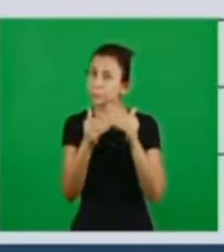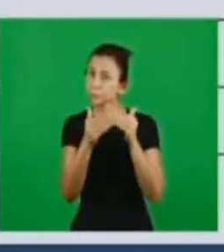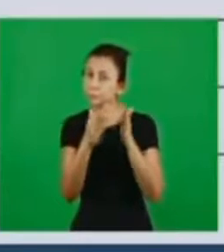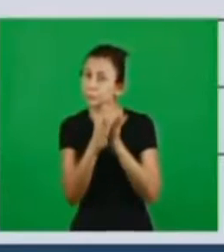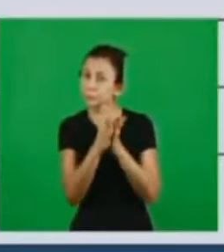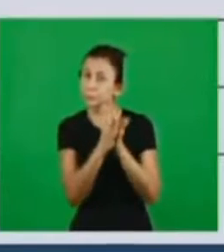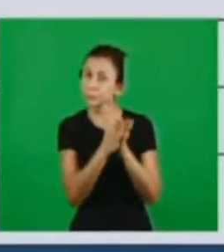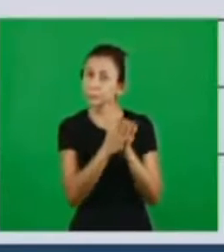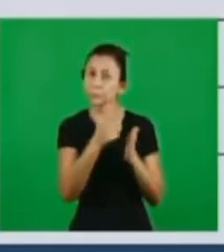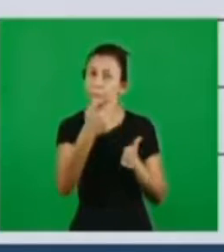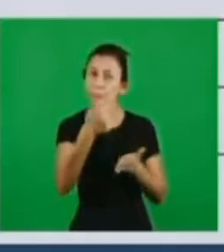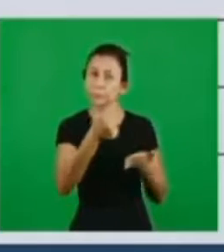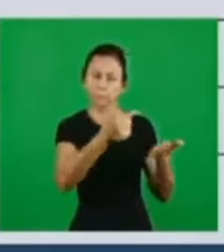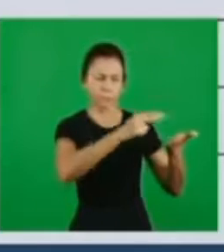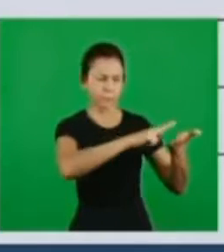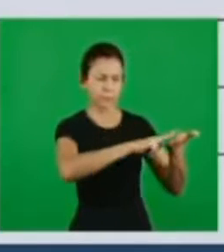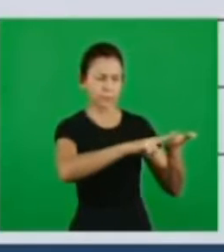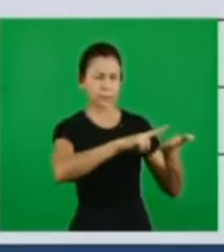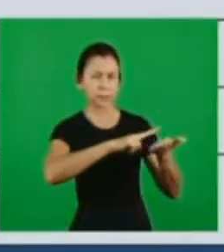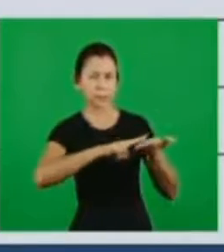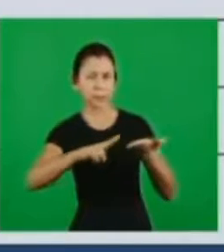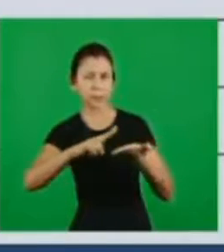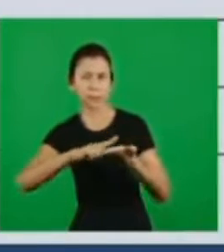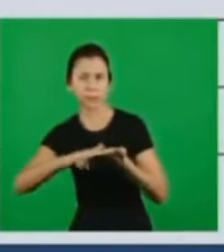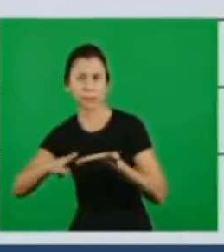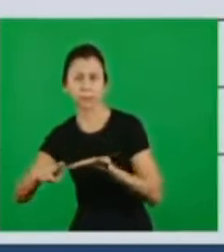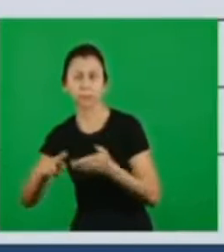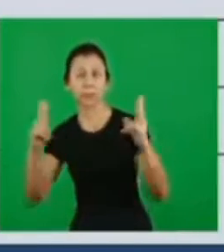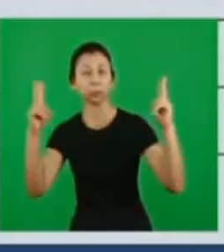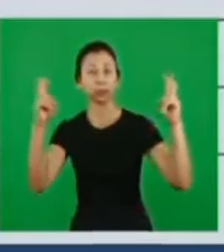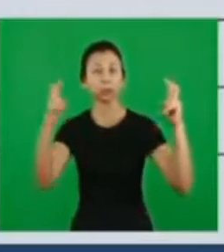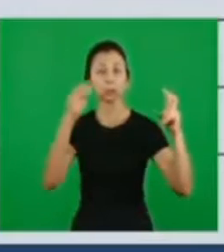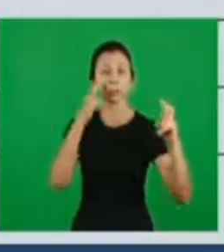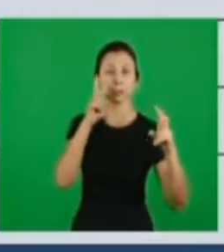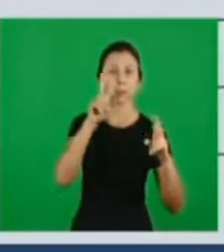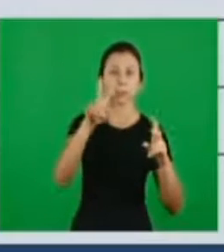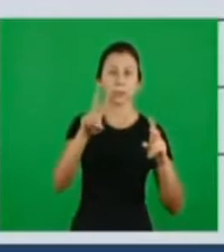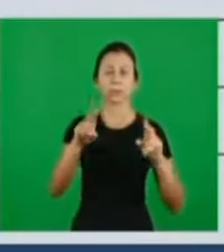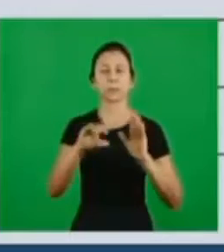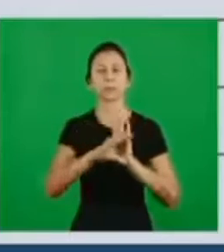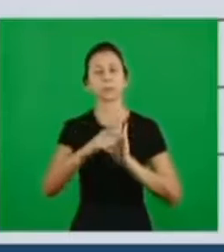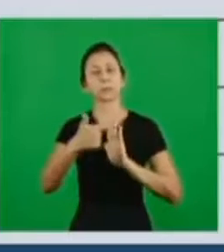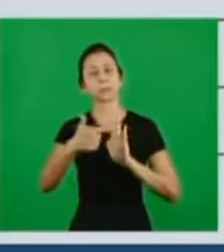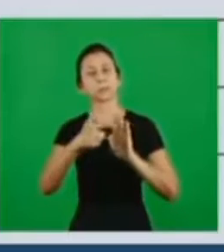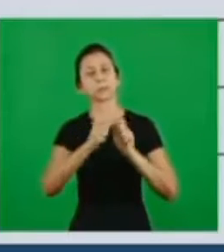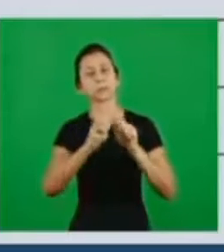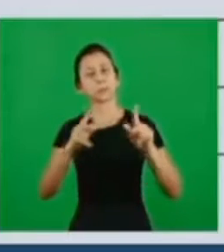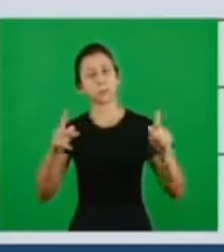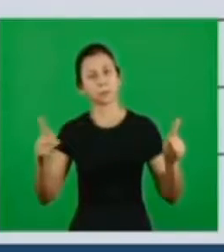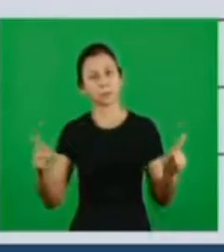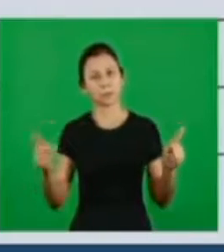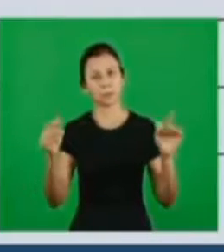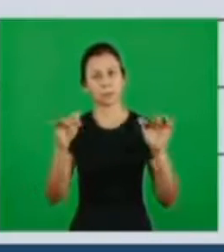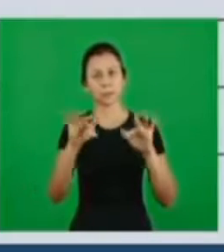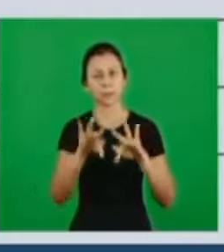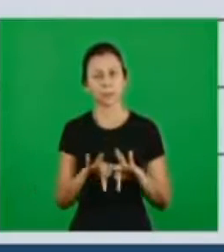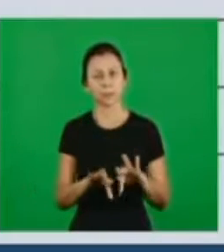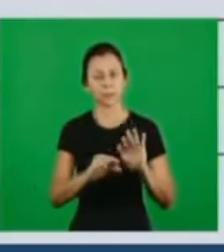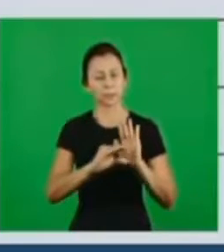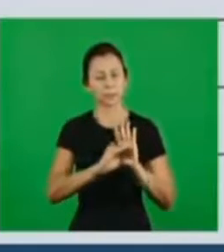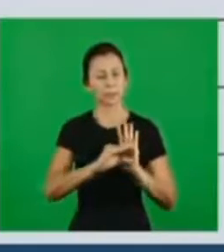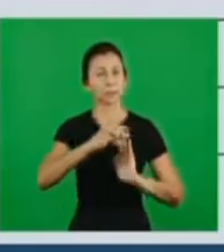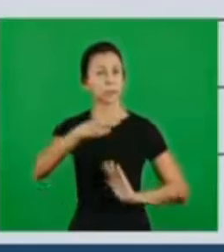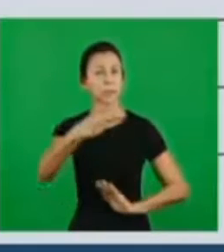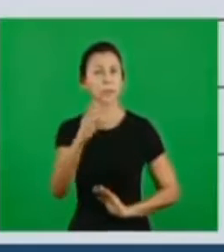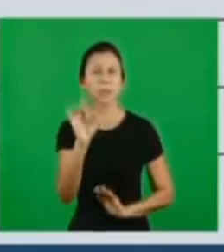You're going to see at the beginning of each letter, which one of the seven letters, beginning at the chapter 2 of Revelation, ending